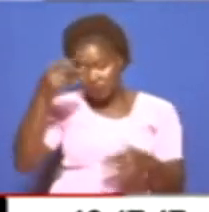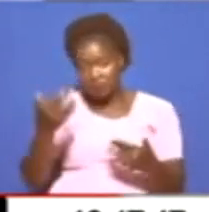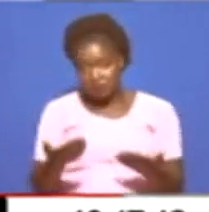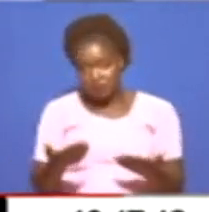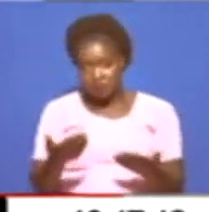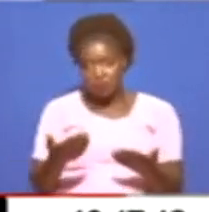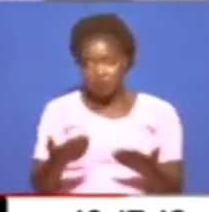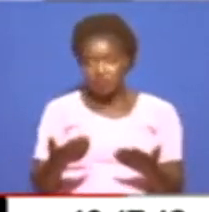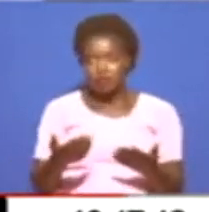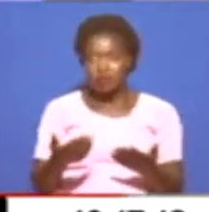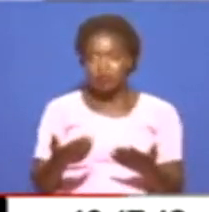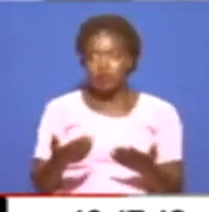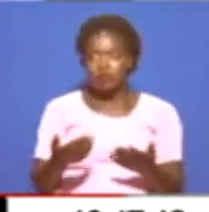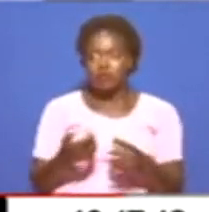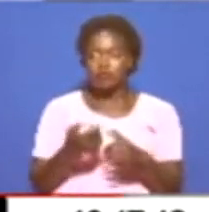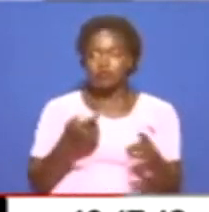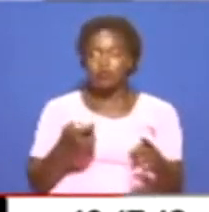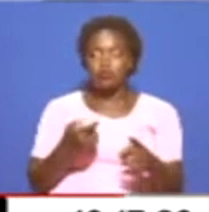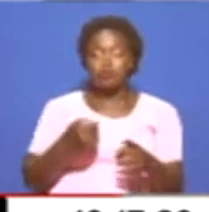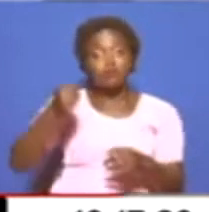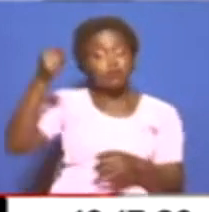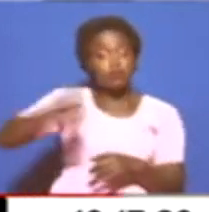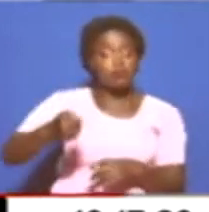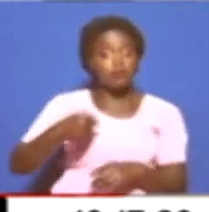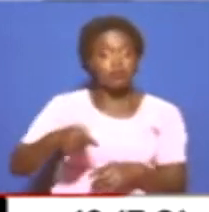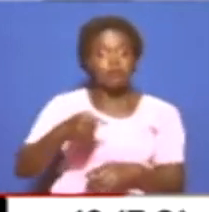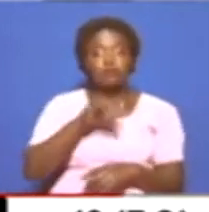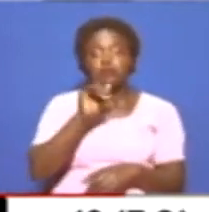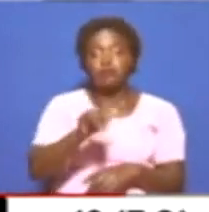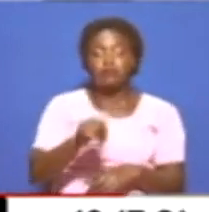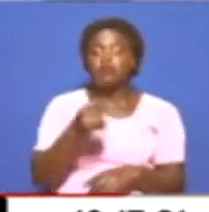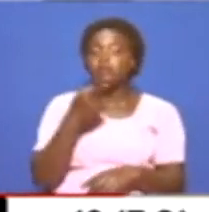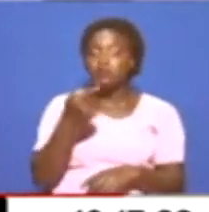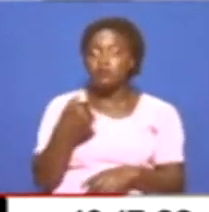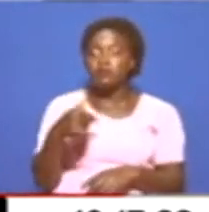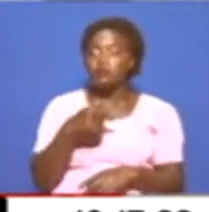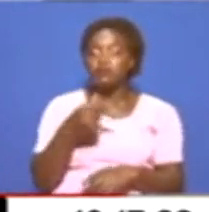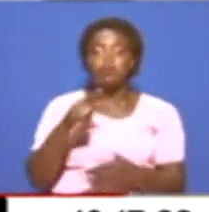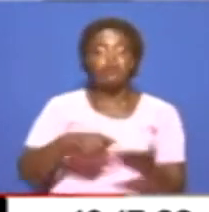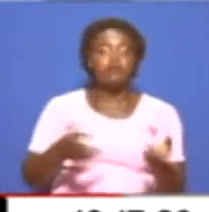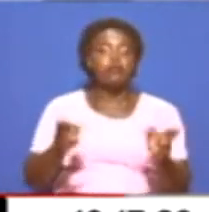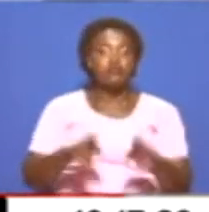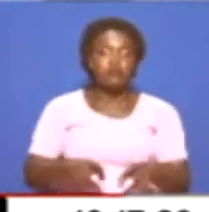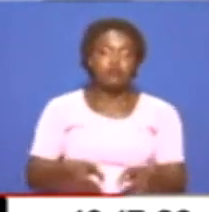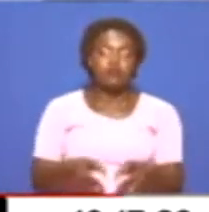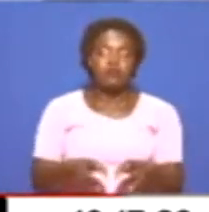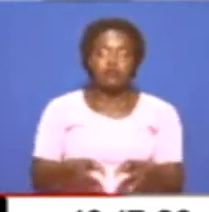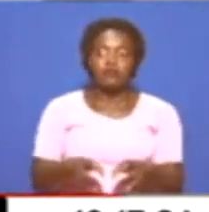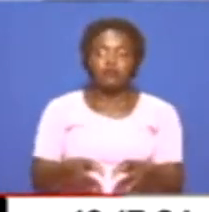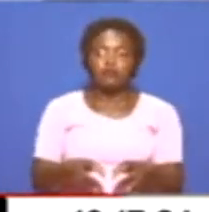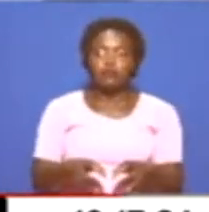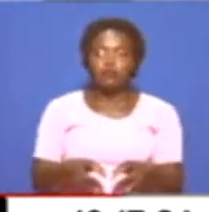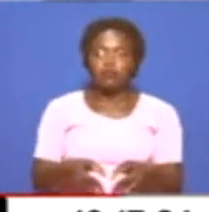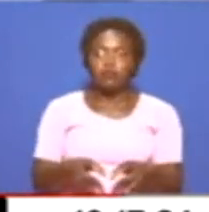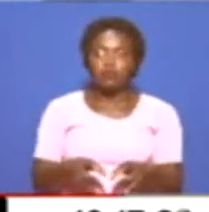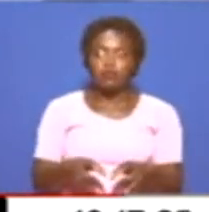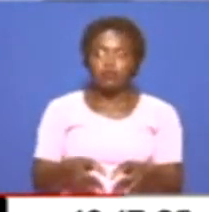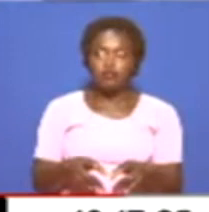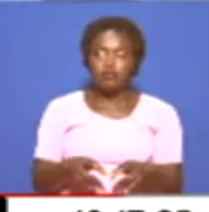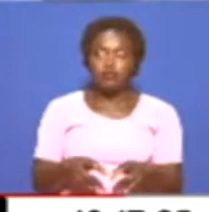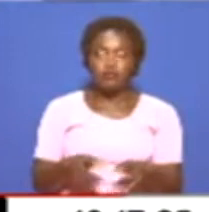it is, from our learned judges, so that they can tell us what will become of the